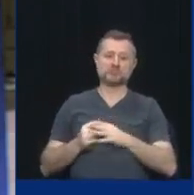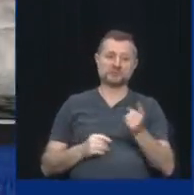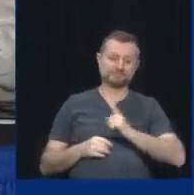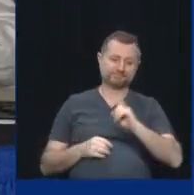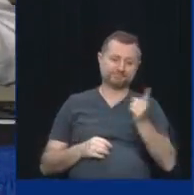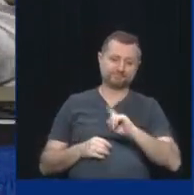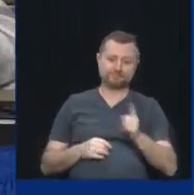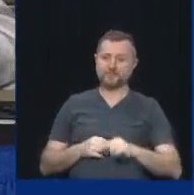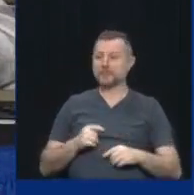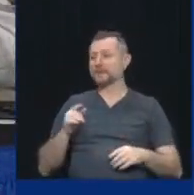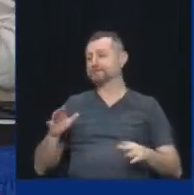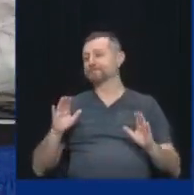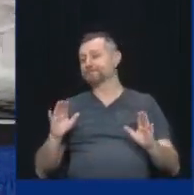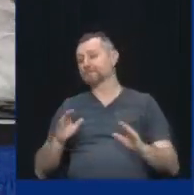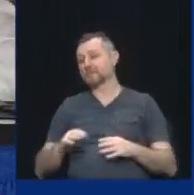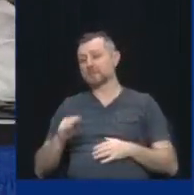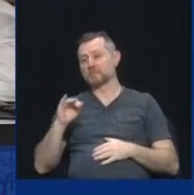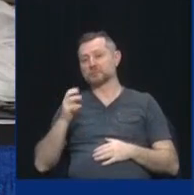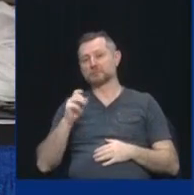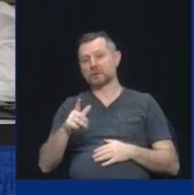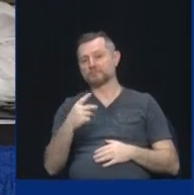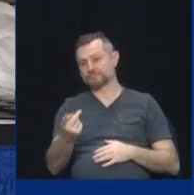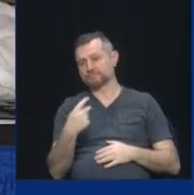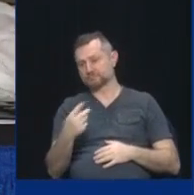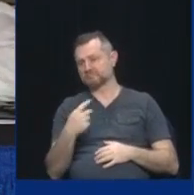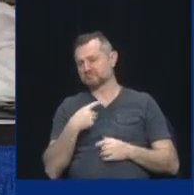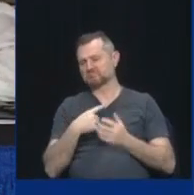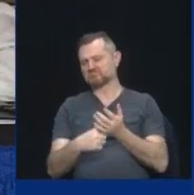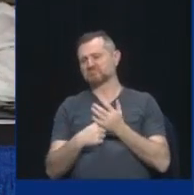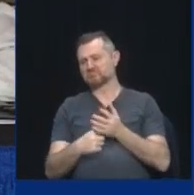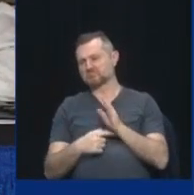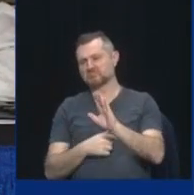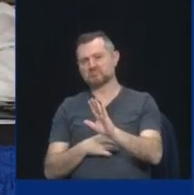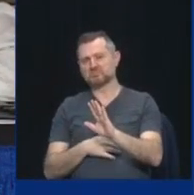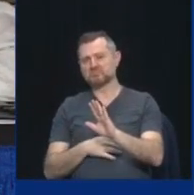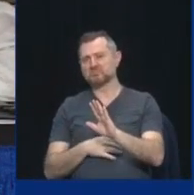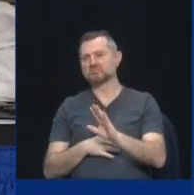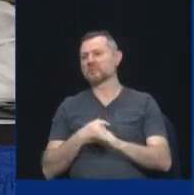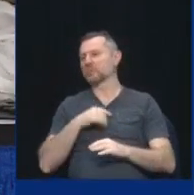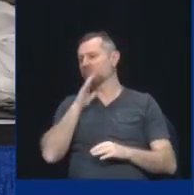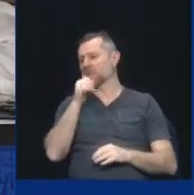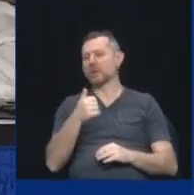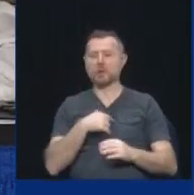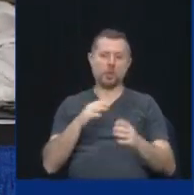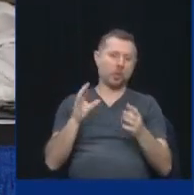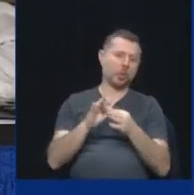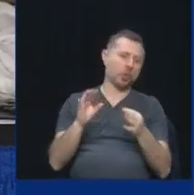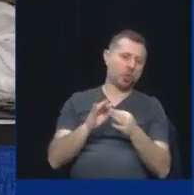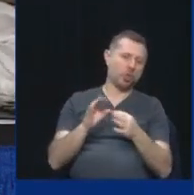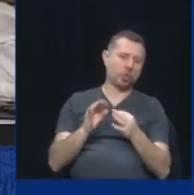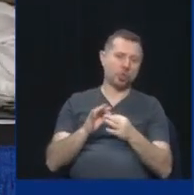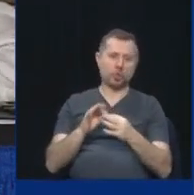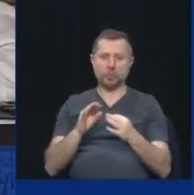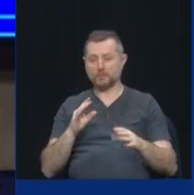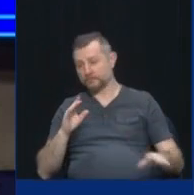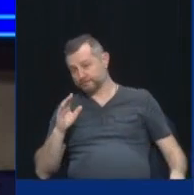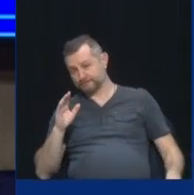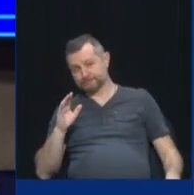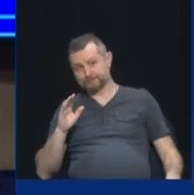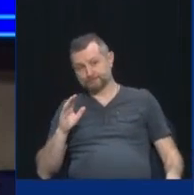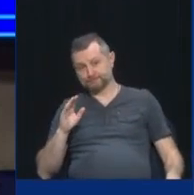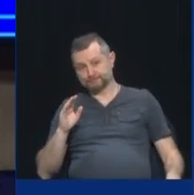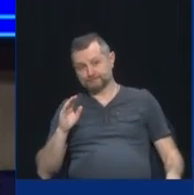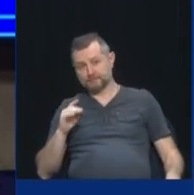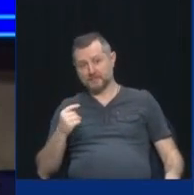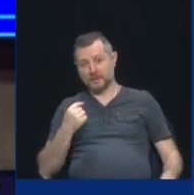So, Michael, you and I have had this conversation. I'm not going to go on a tangent, but obviously, my team